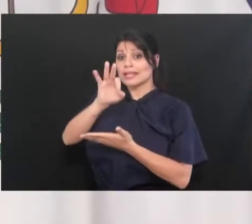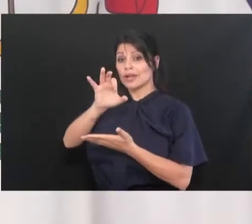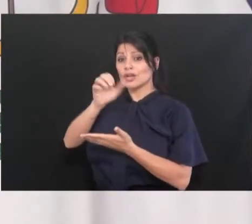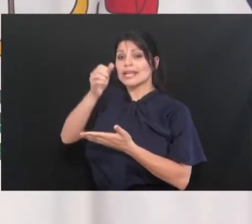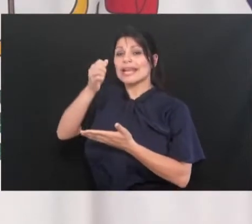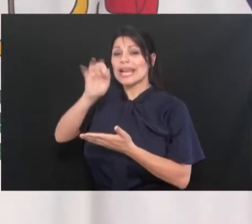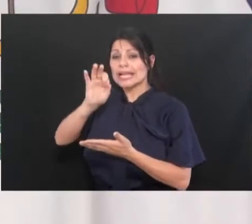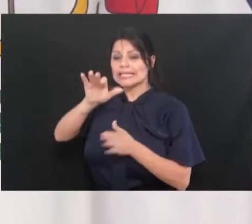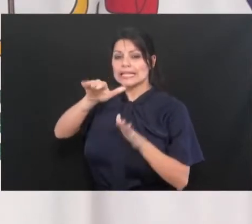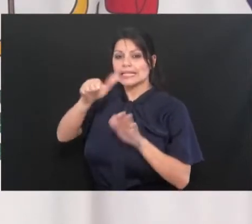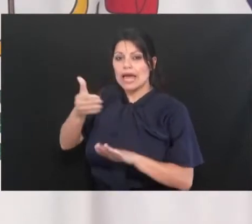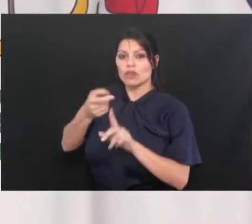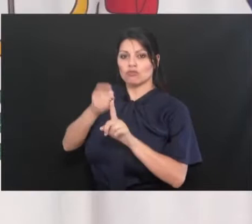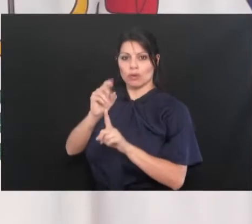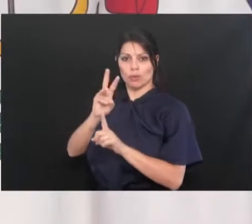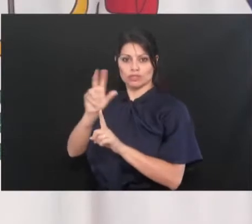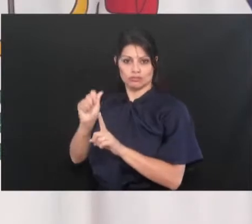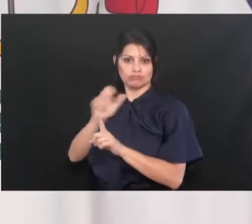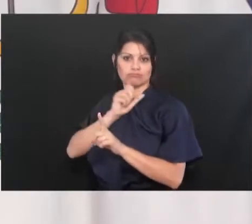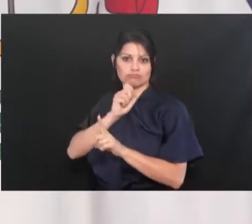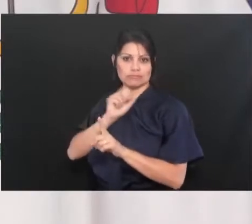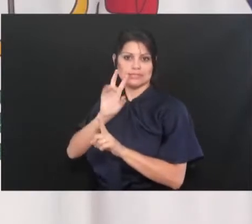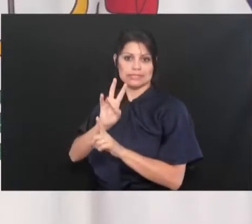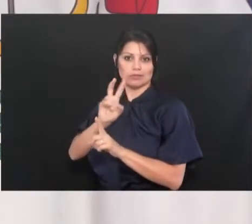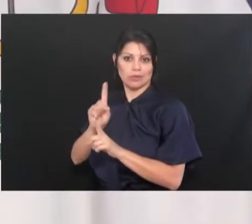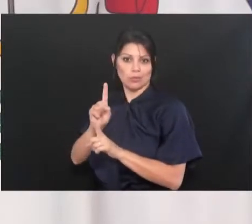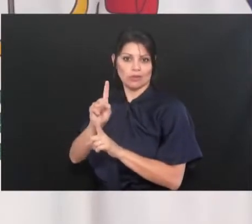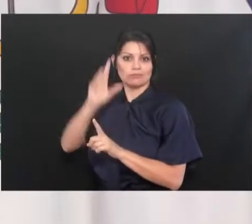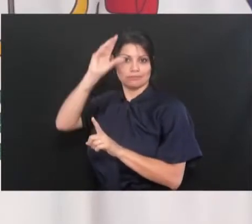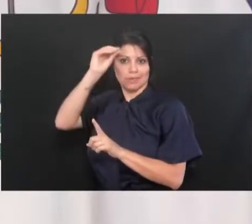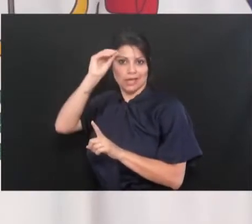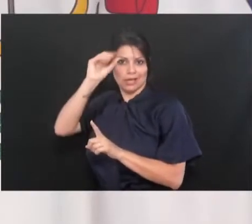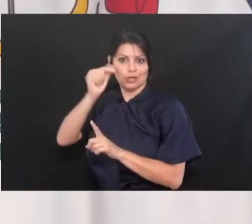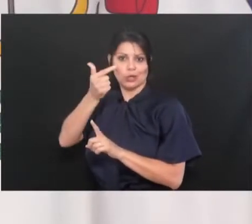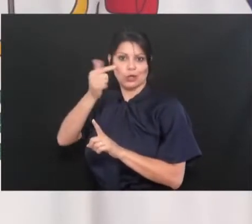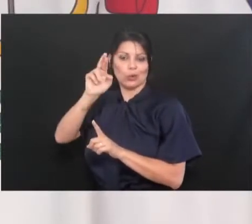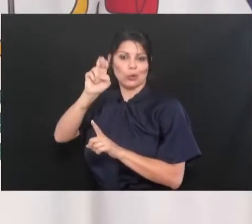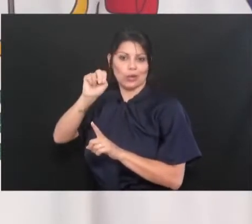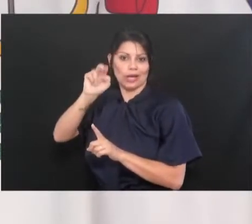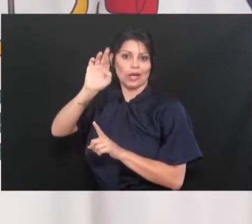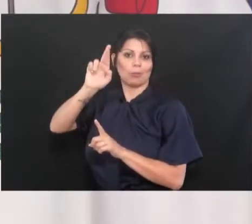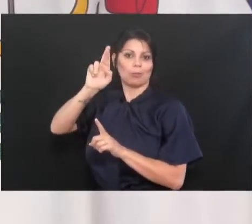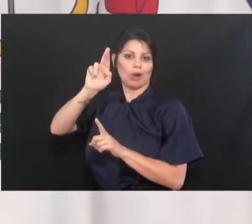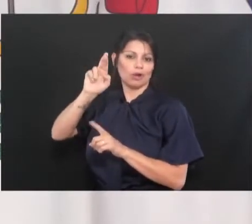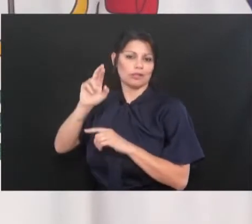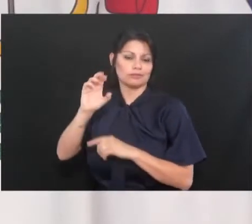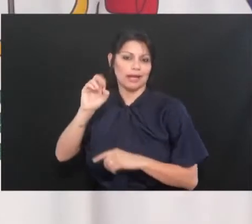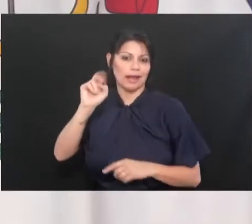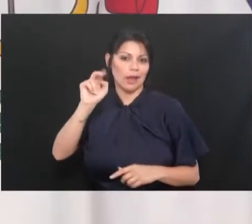2,919th death in West Virginia is a 71-year-old male from Greenbrier County.